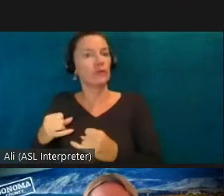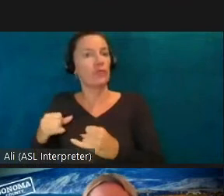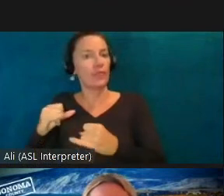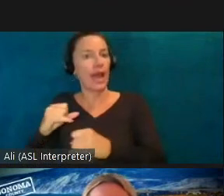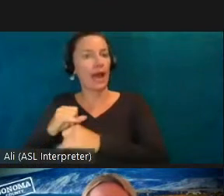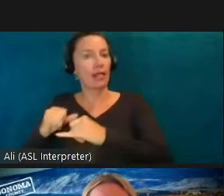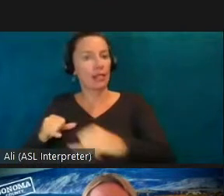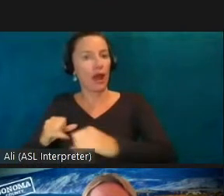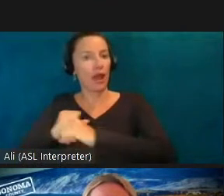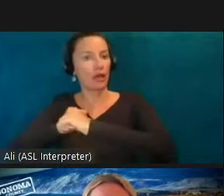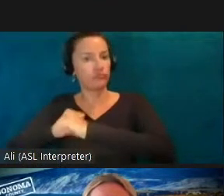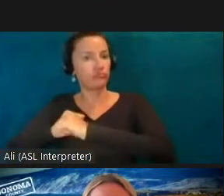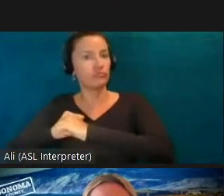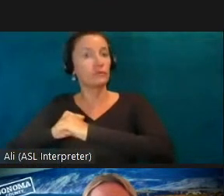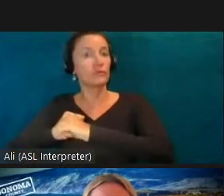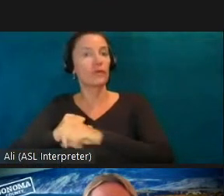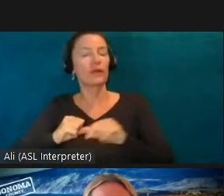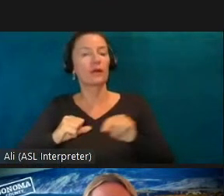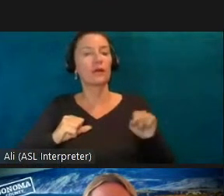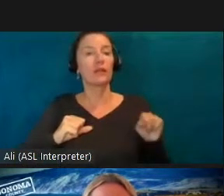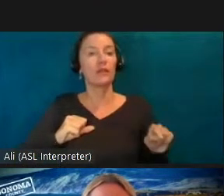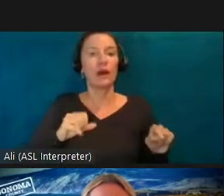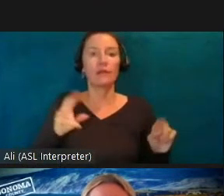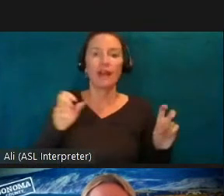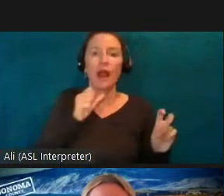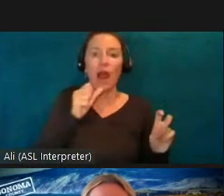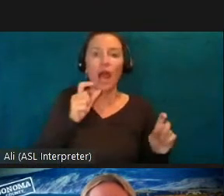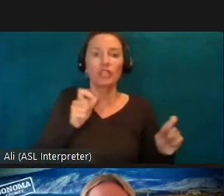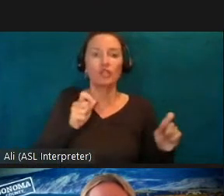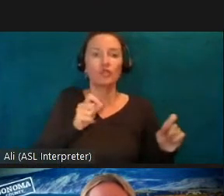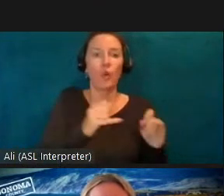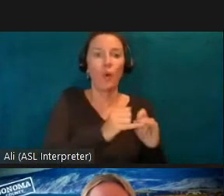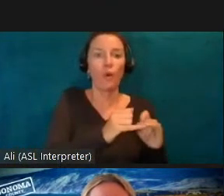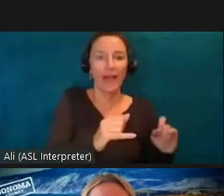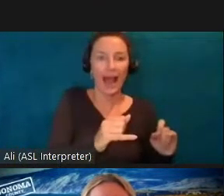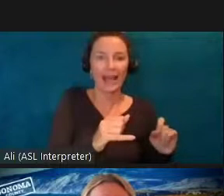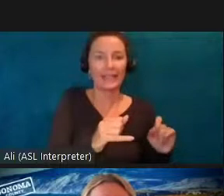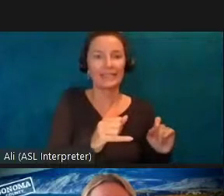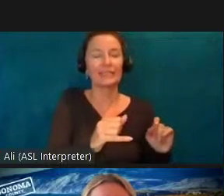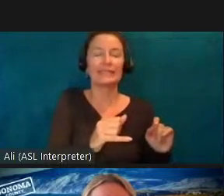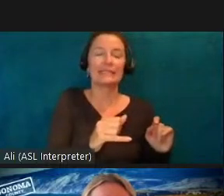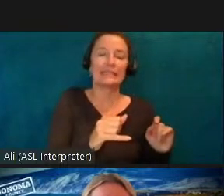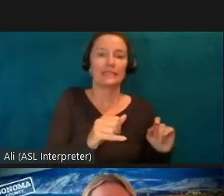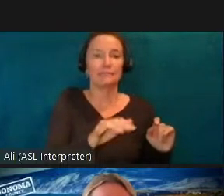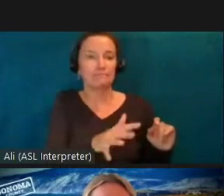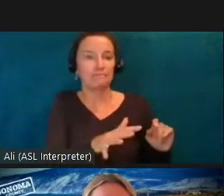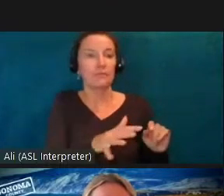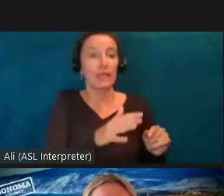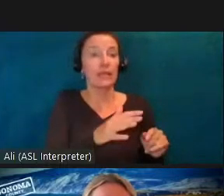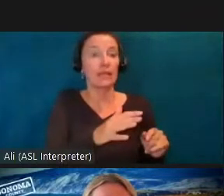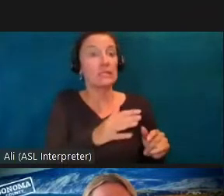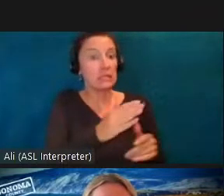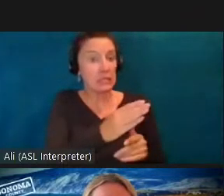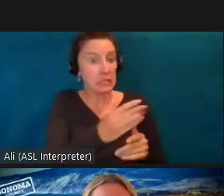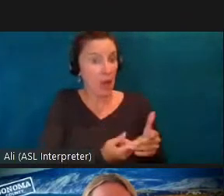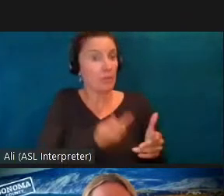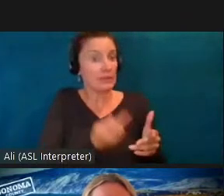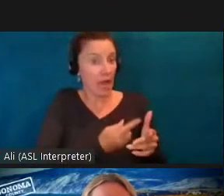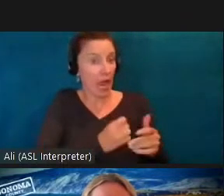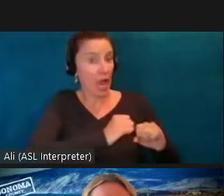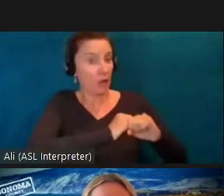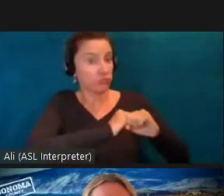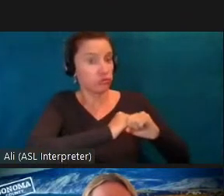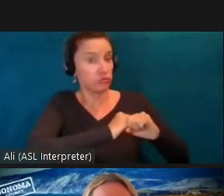vegetation. So the uncontrolled line, there's periods of time where they have containment line on them, but it hasn't